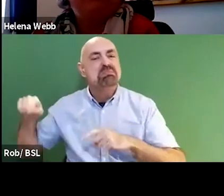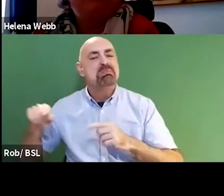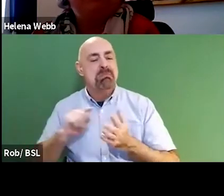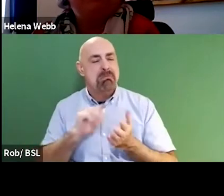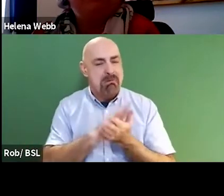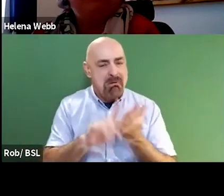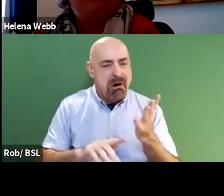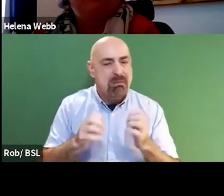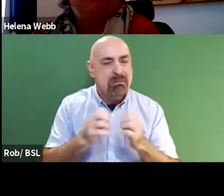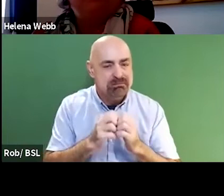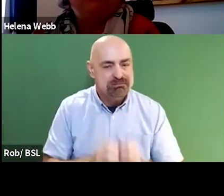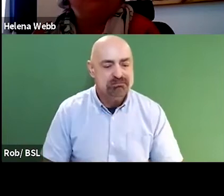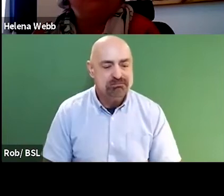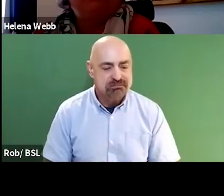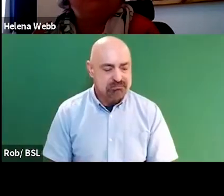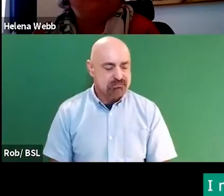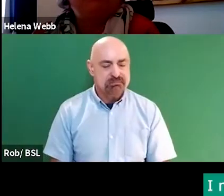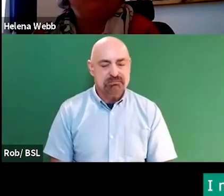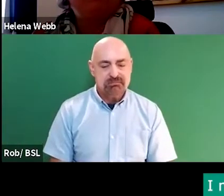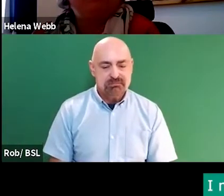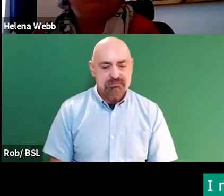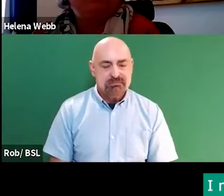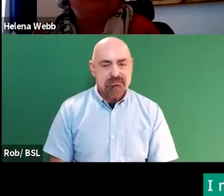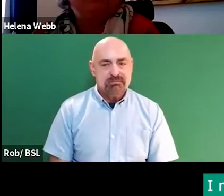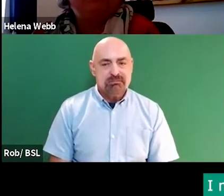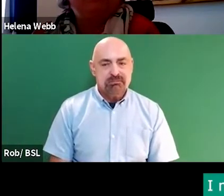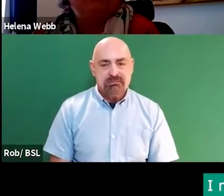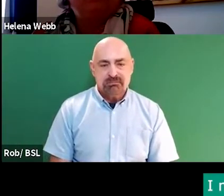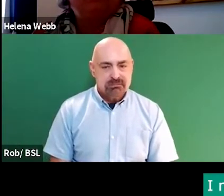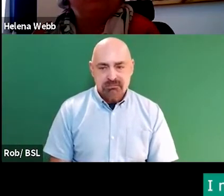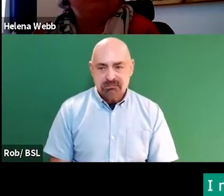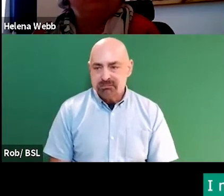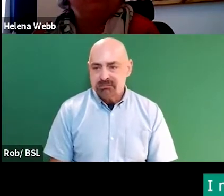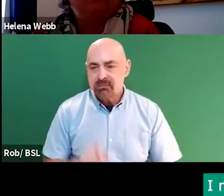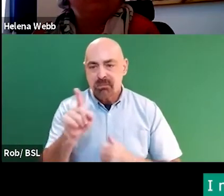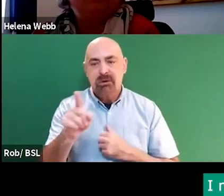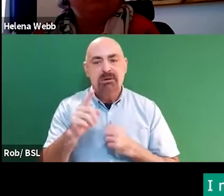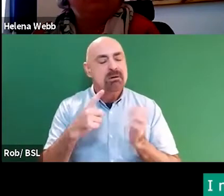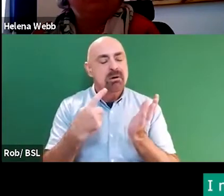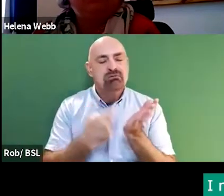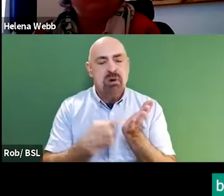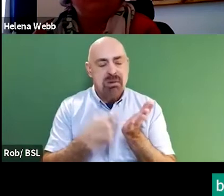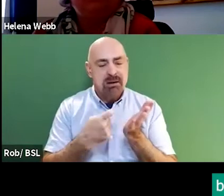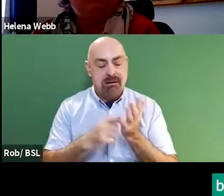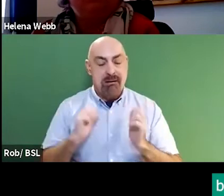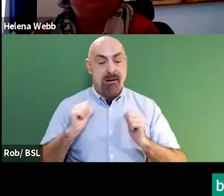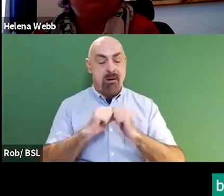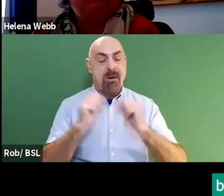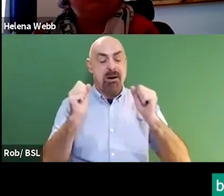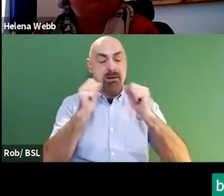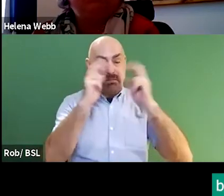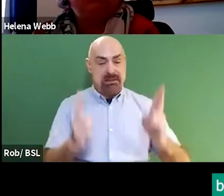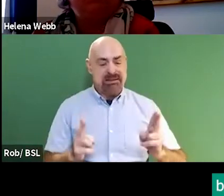I mean, we did do quite a lot of work on our buildings, and it's still ongoing because we had quite a